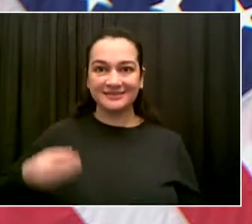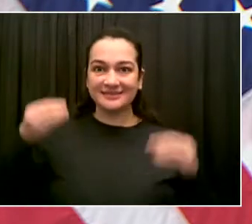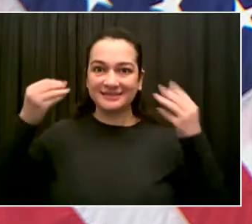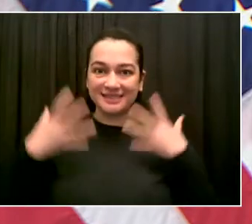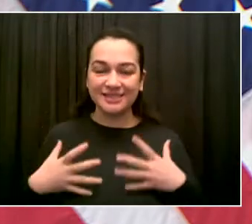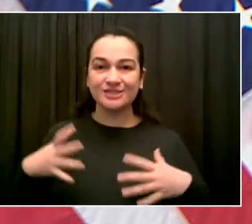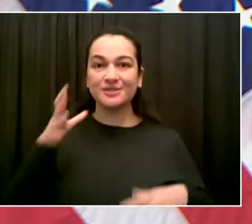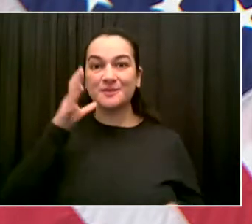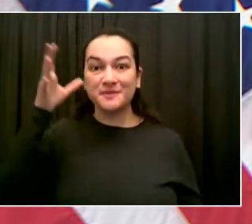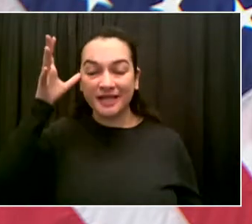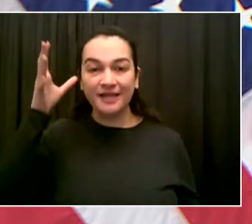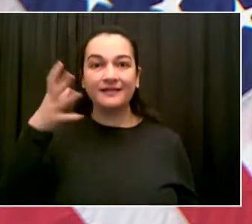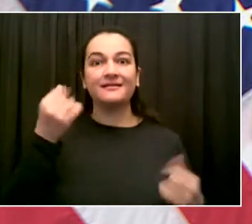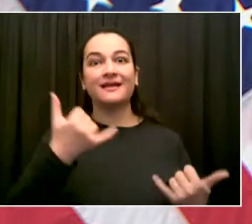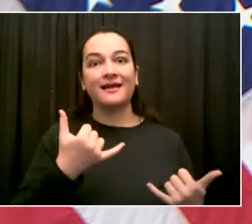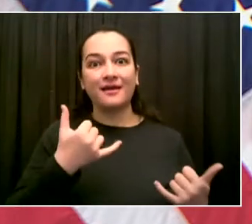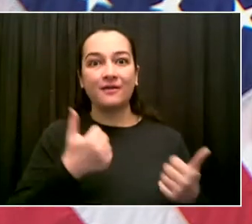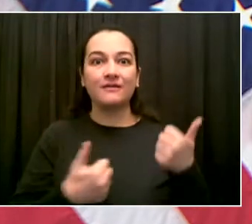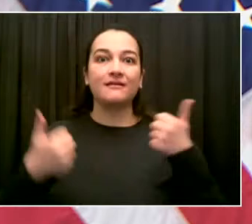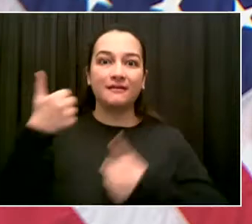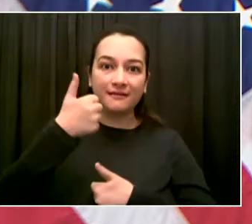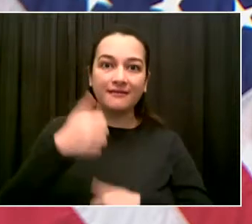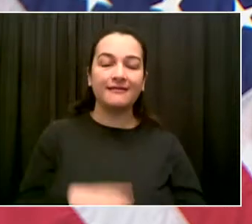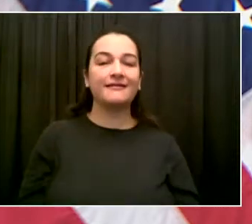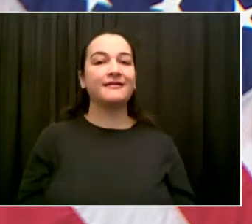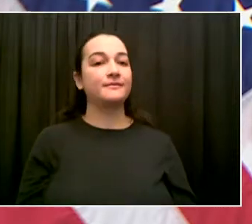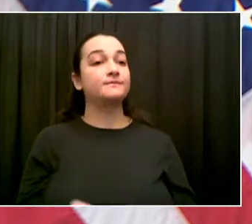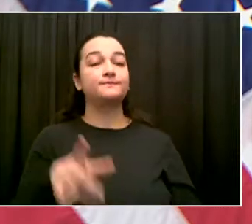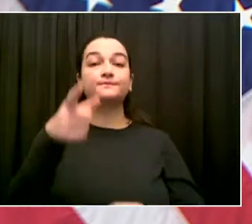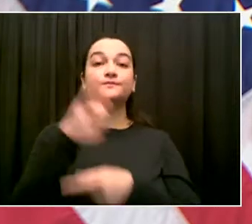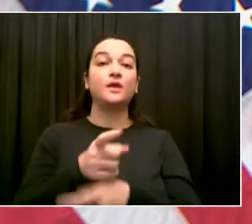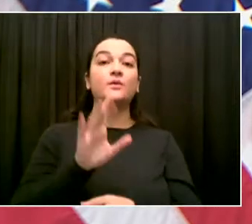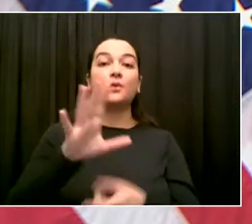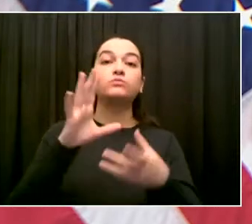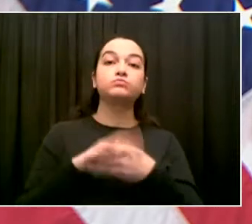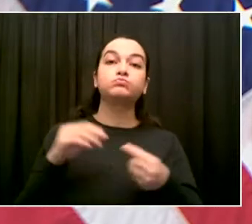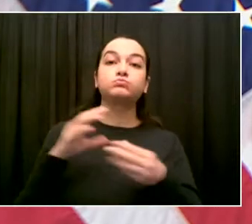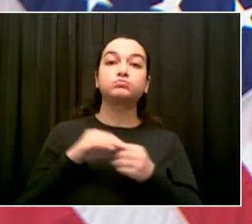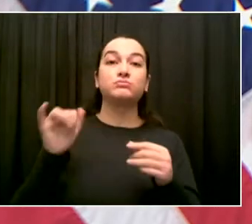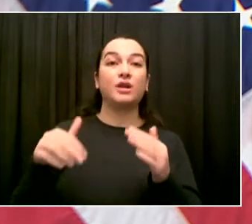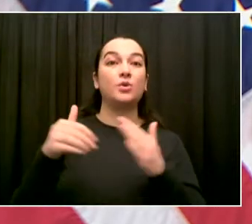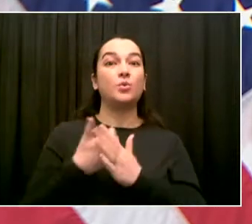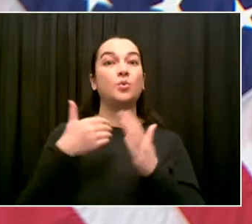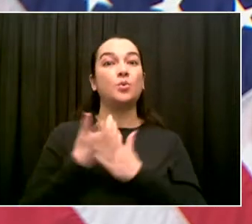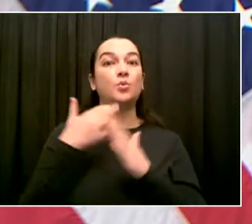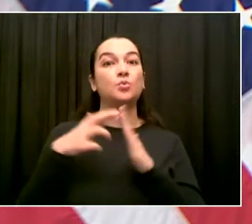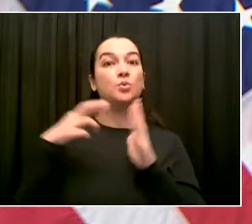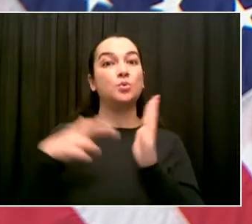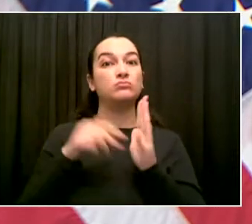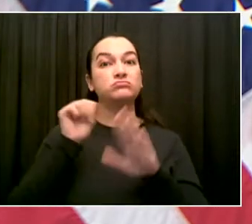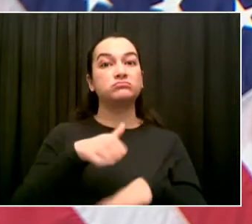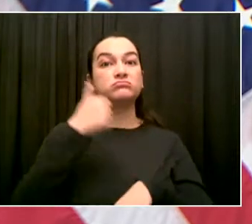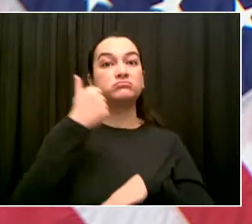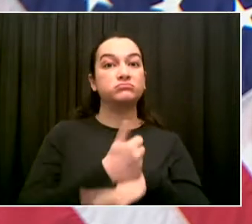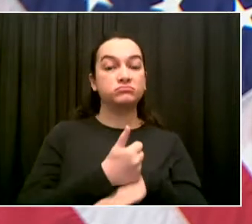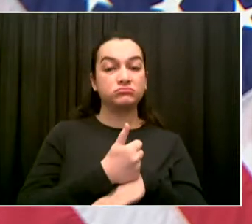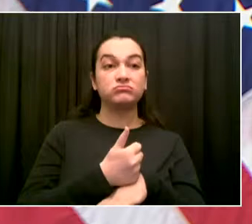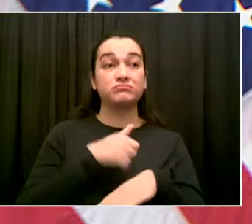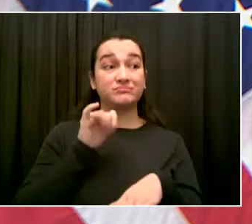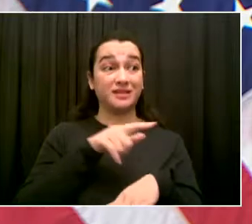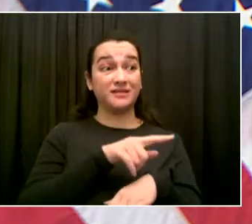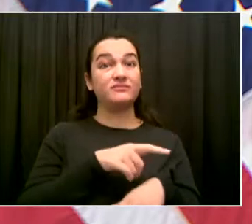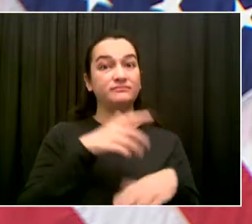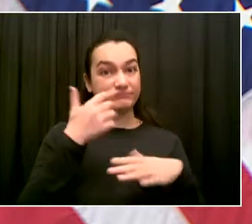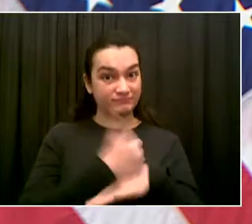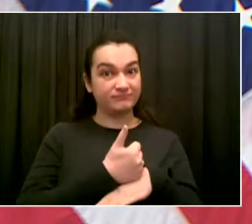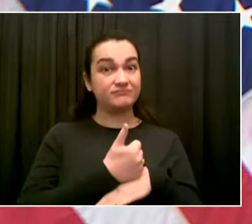safety workers, teachers, and just really want to thank the Situation Room, have put in a tremendous amount of work and effort to make sure our